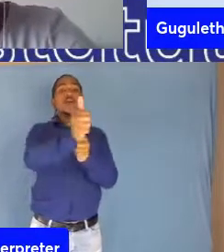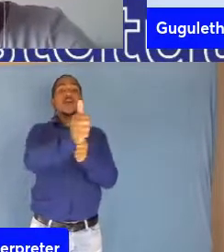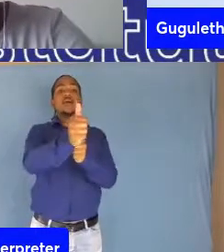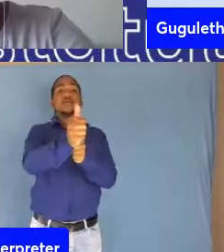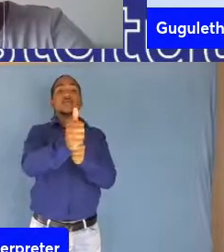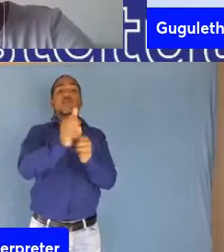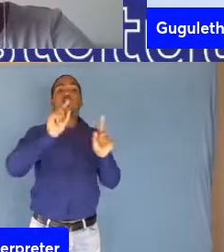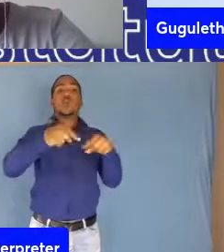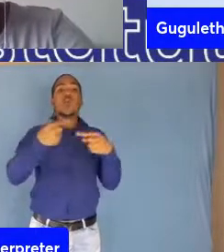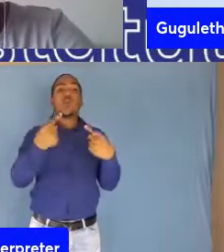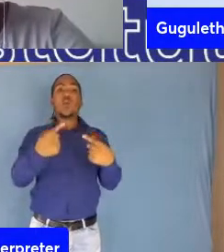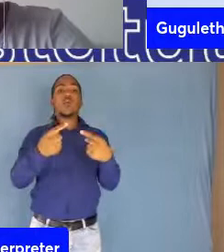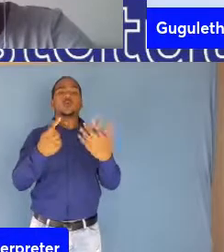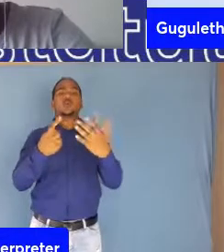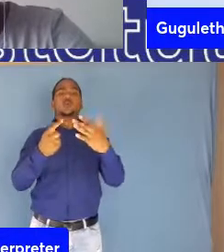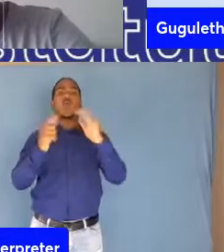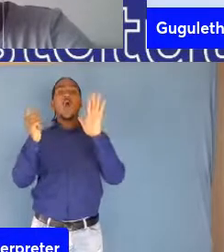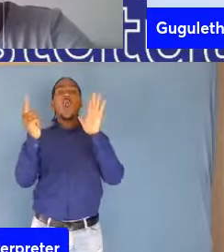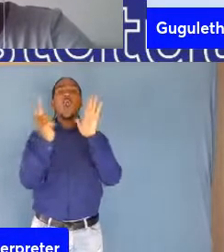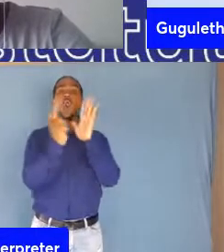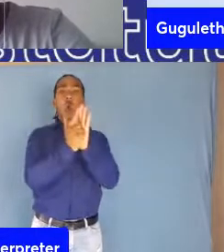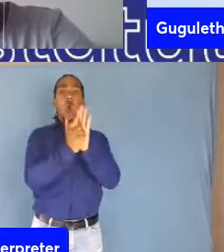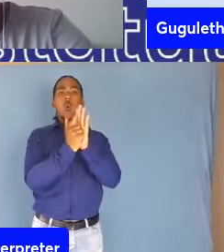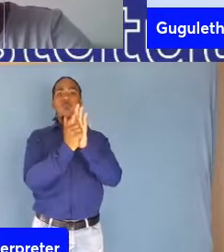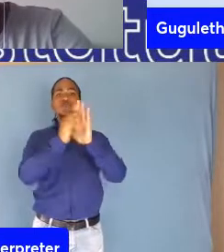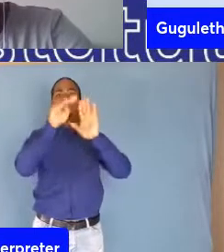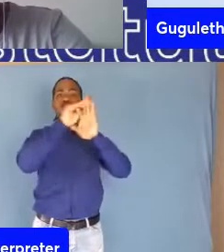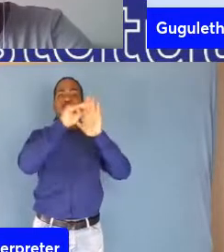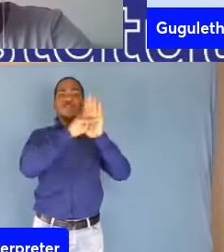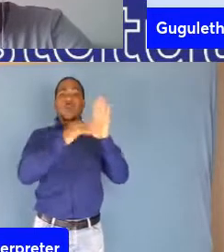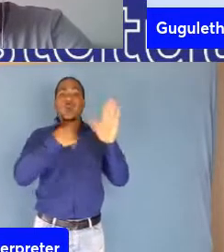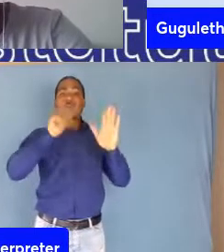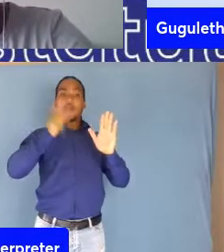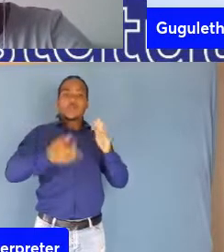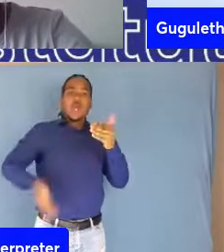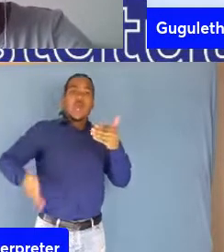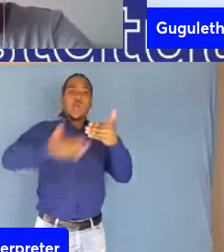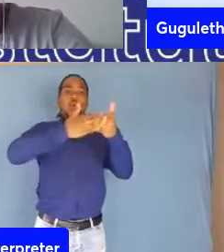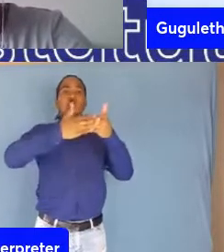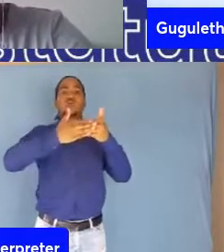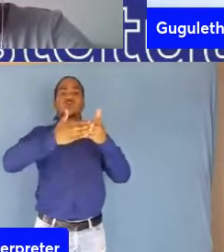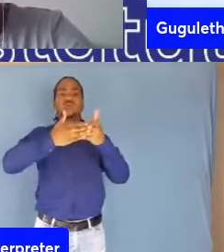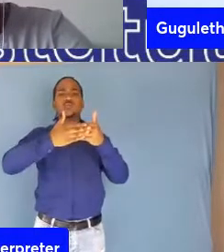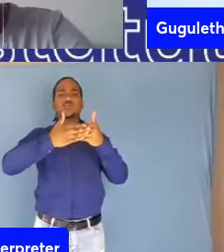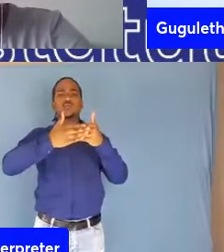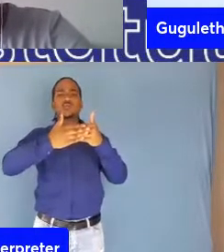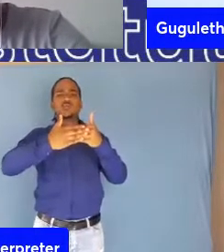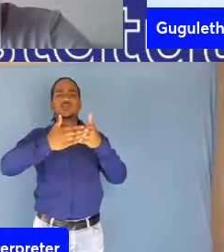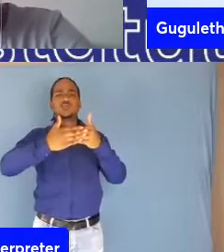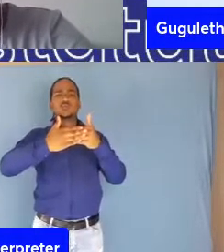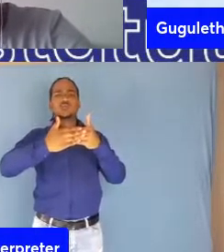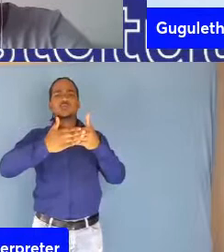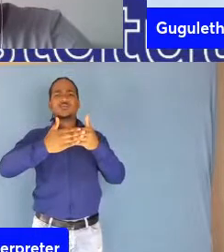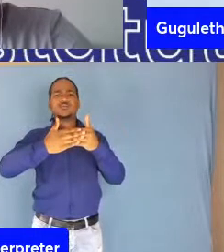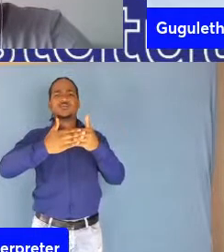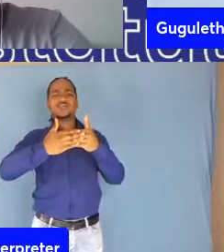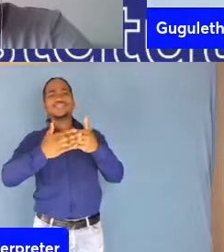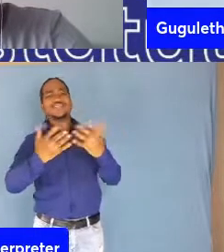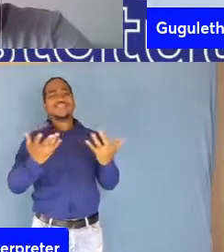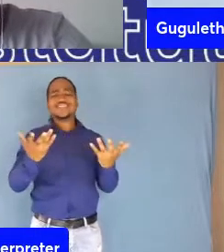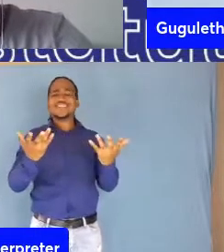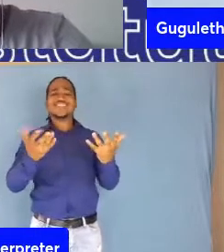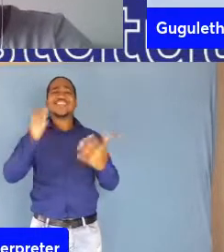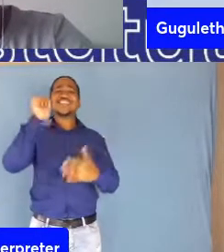beyond umthetho uthi sisi siyavala. Oh, my So, goodness. I mean, we're